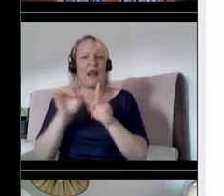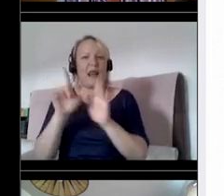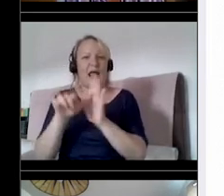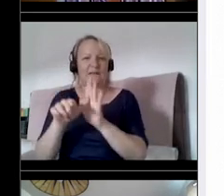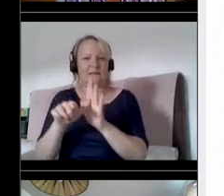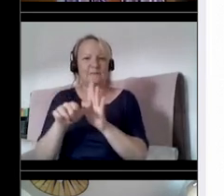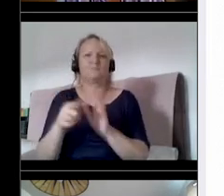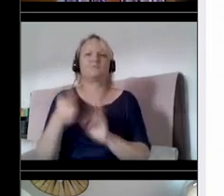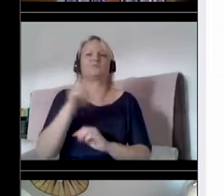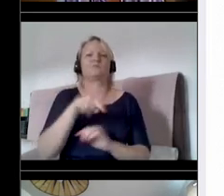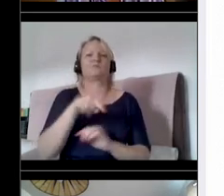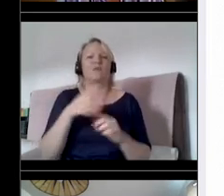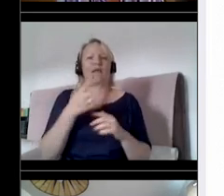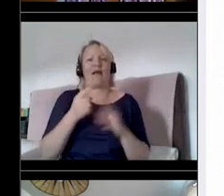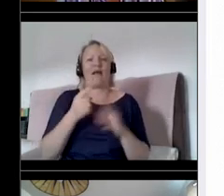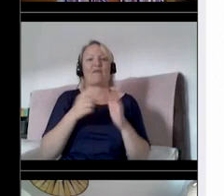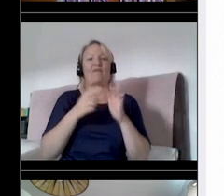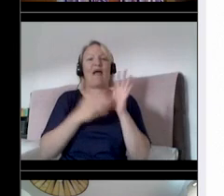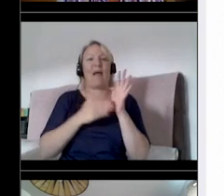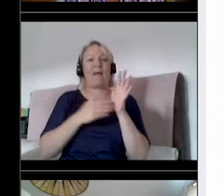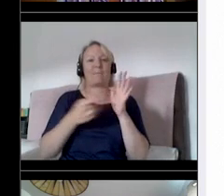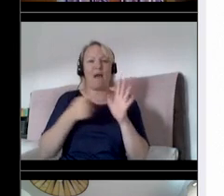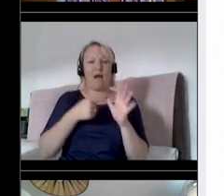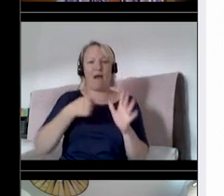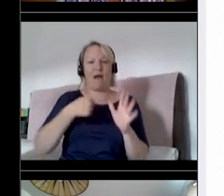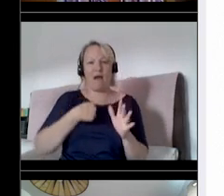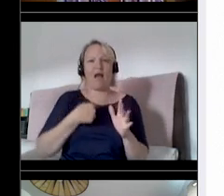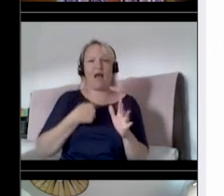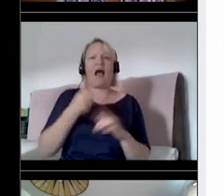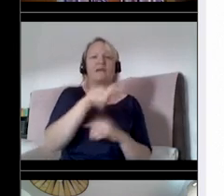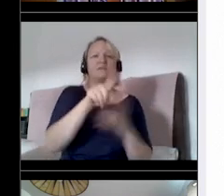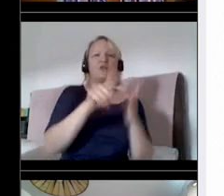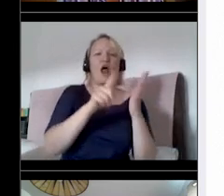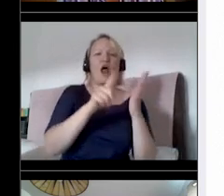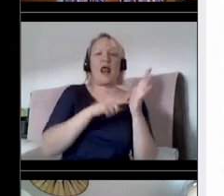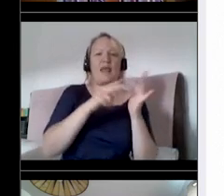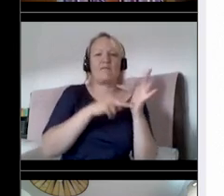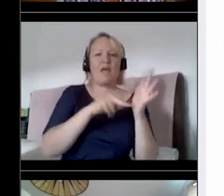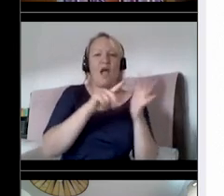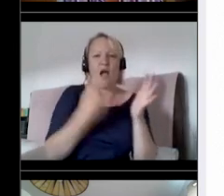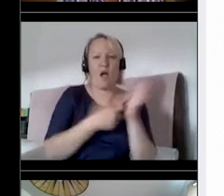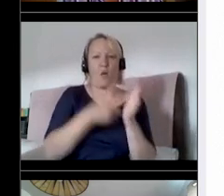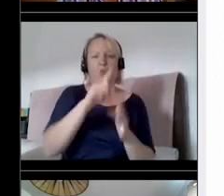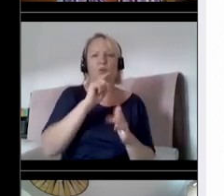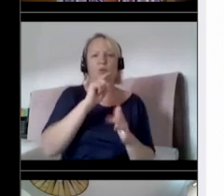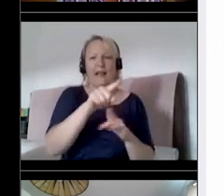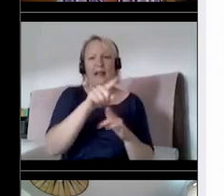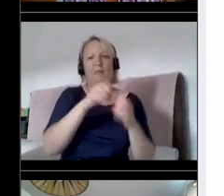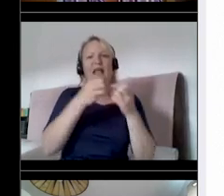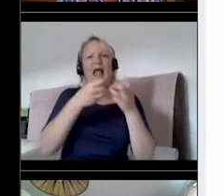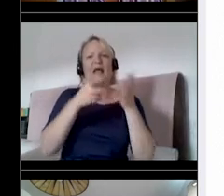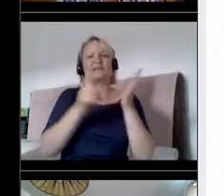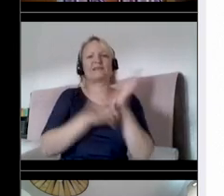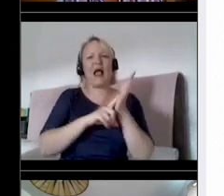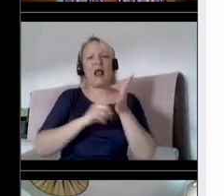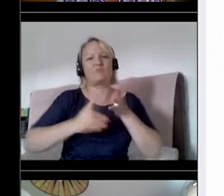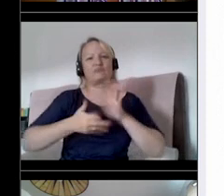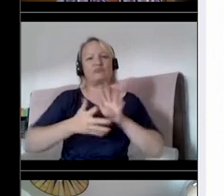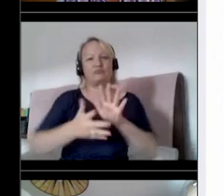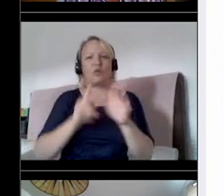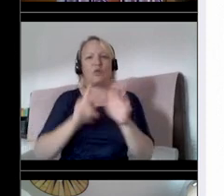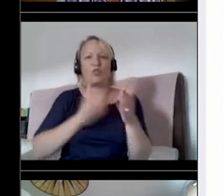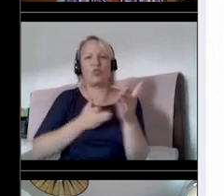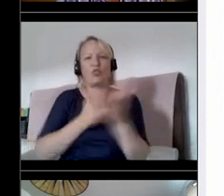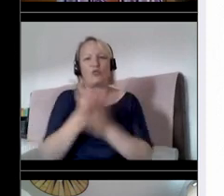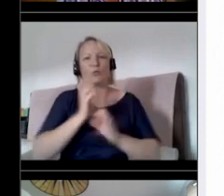Emma and Olivia with us today, who you can see on camera throughout the webinar. They're British Sign Language interpreters and will be